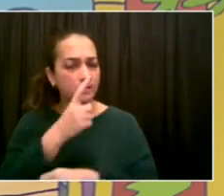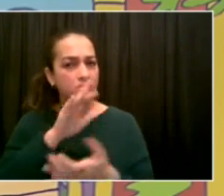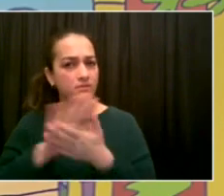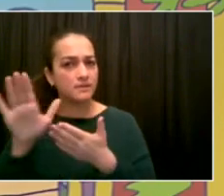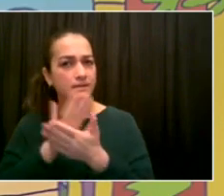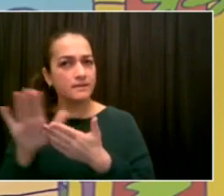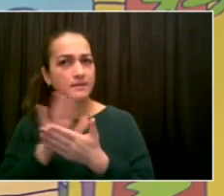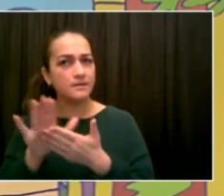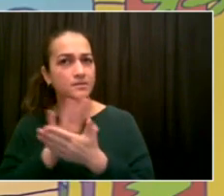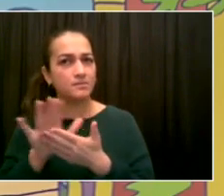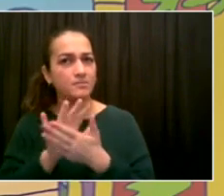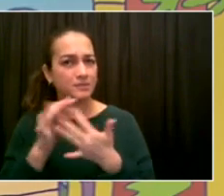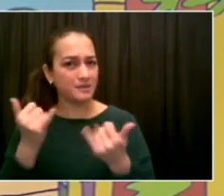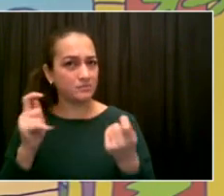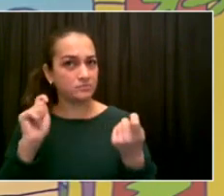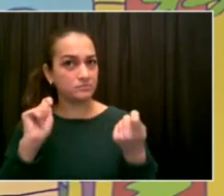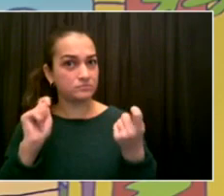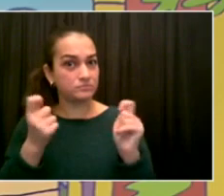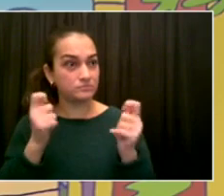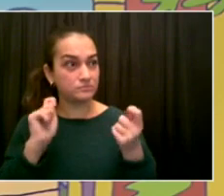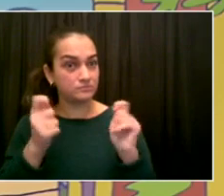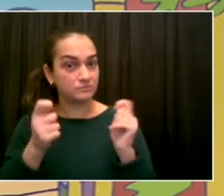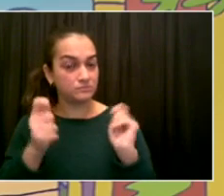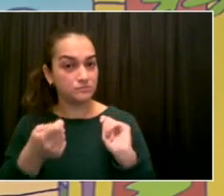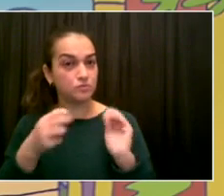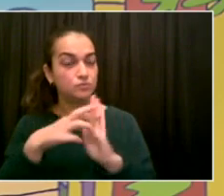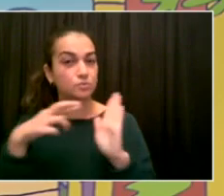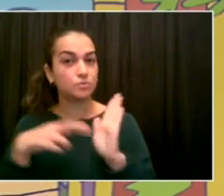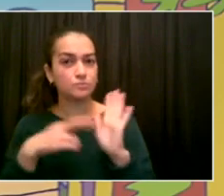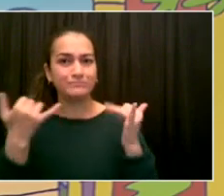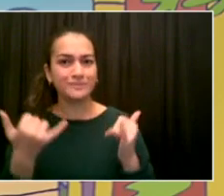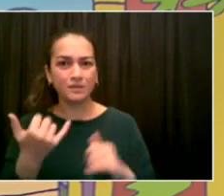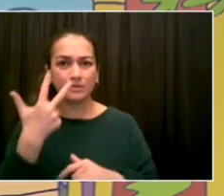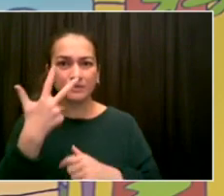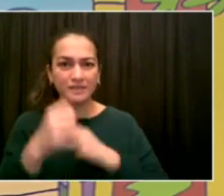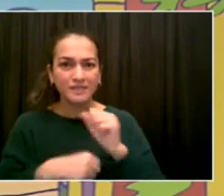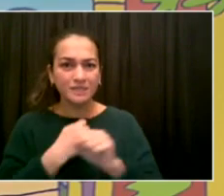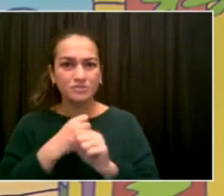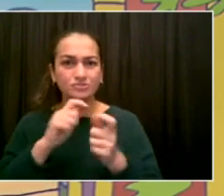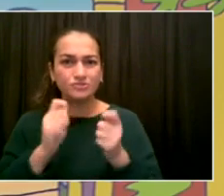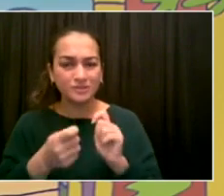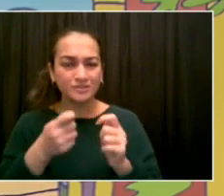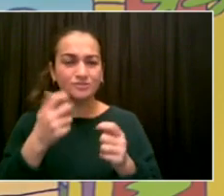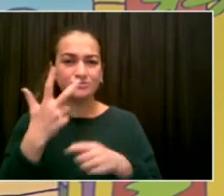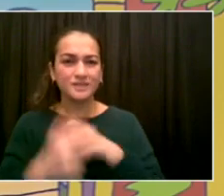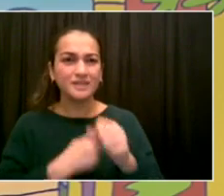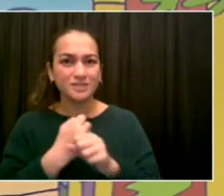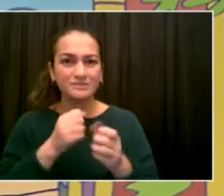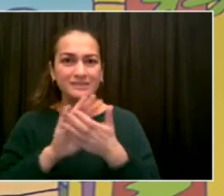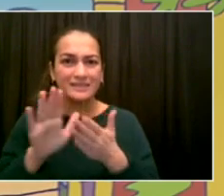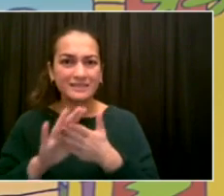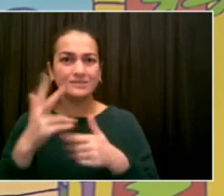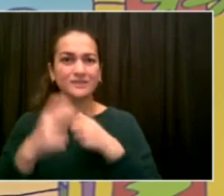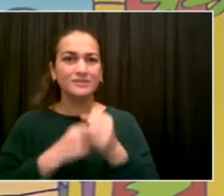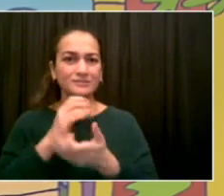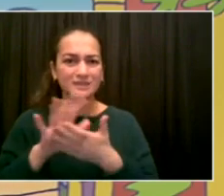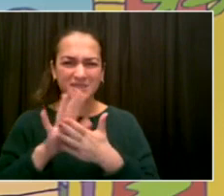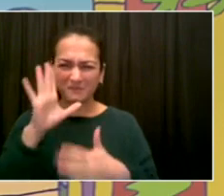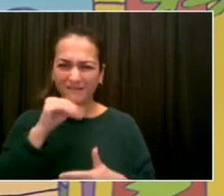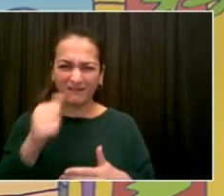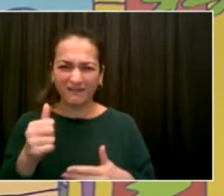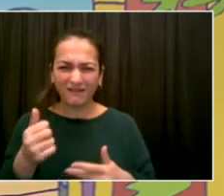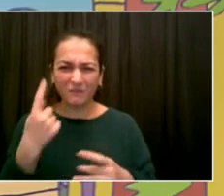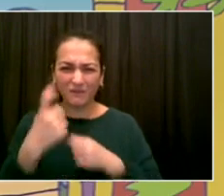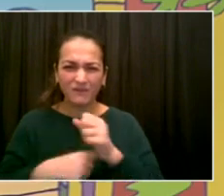city. A lot of people would say that anecdotally. And obviously the city feels that the situation is dire enough to